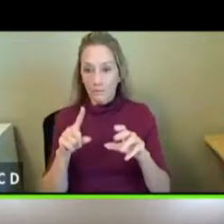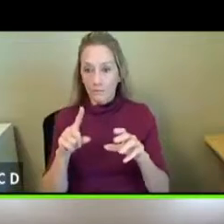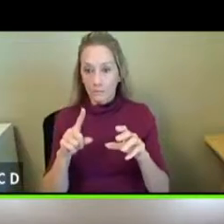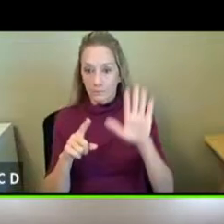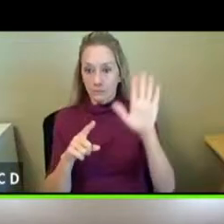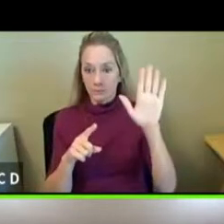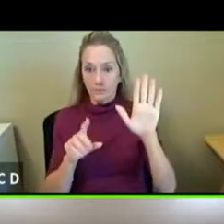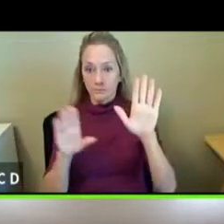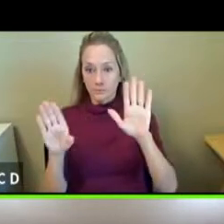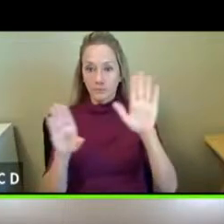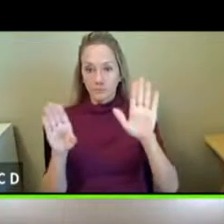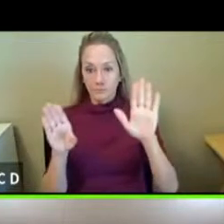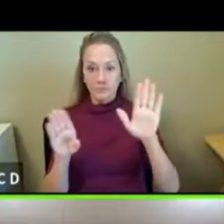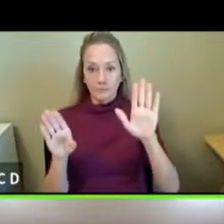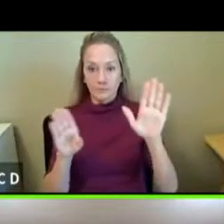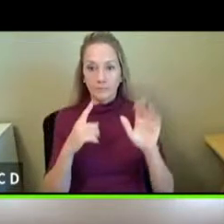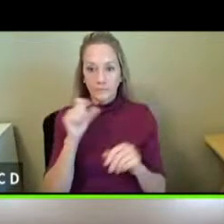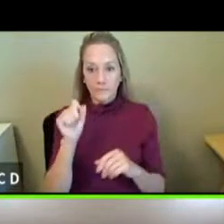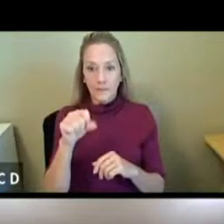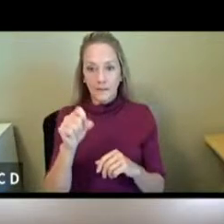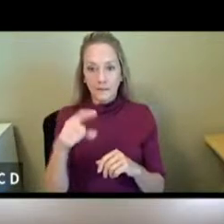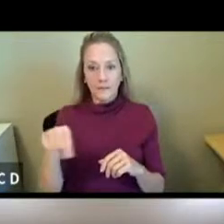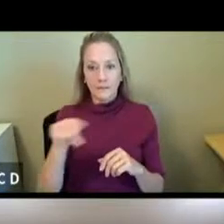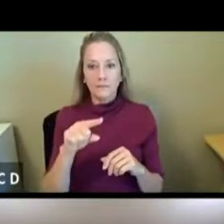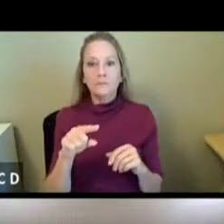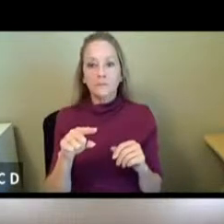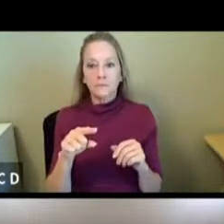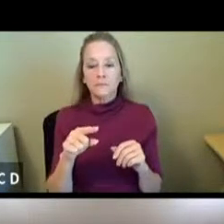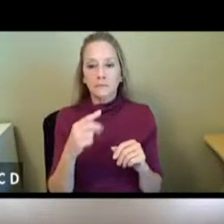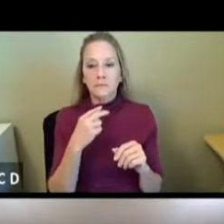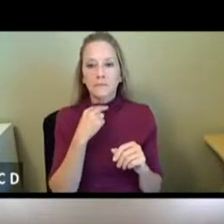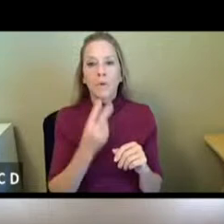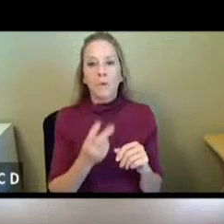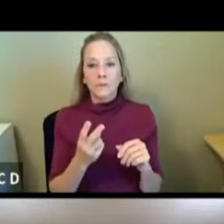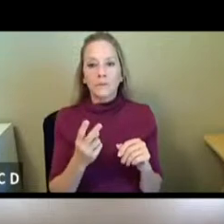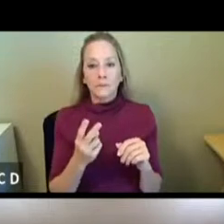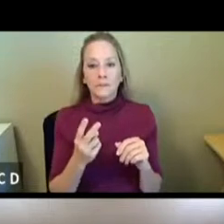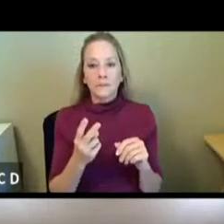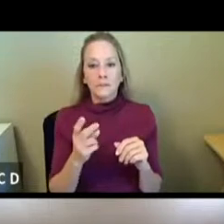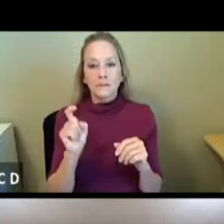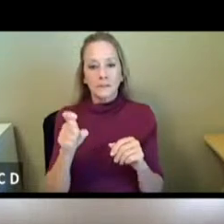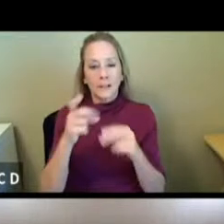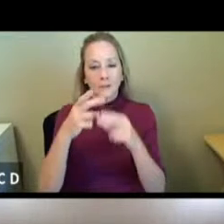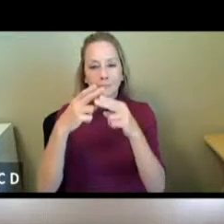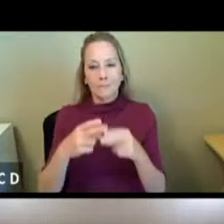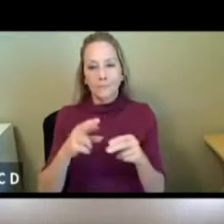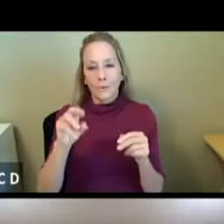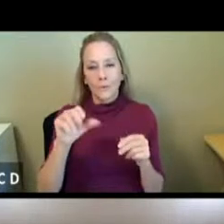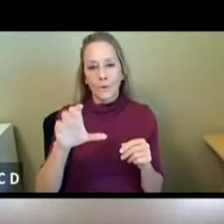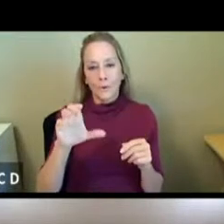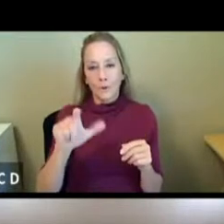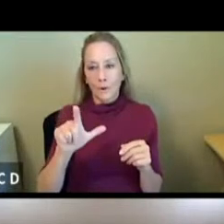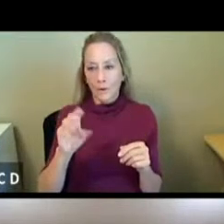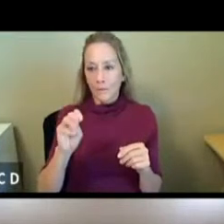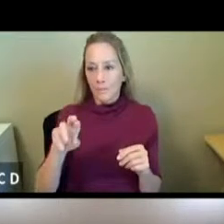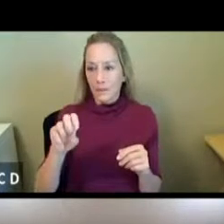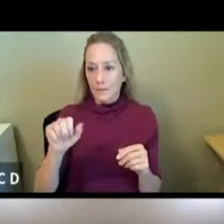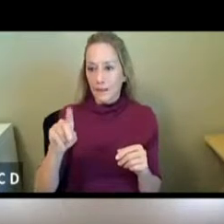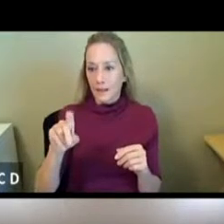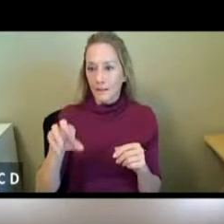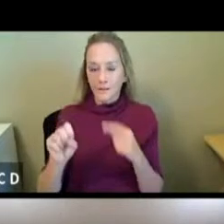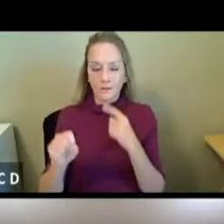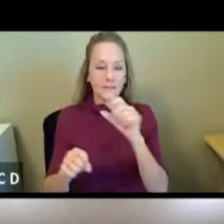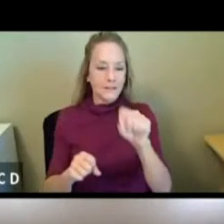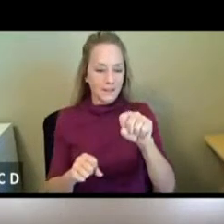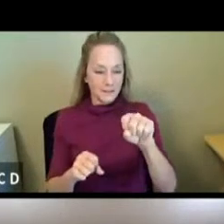Aye. Aye. Aye. We need to do voice on that. Aye. Roll call. I mean, do we need to do roll call on that, Mr. Sanders? Yes, do a roll